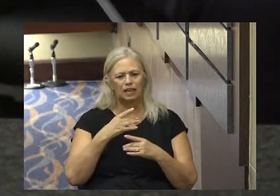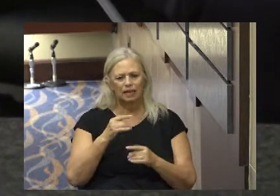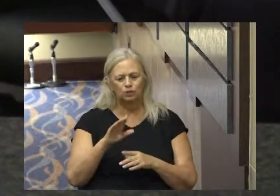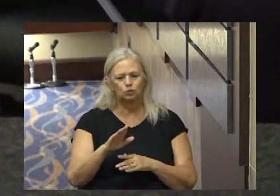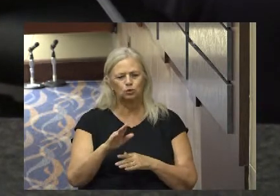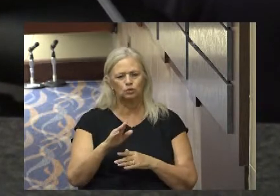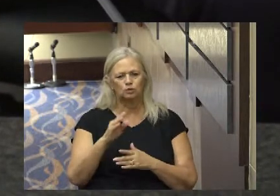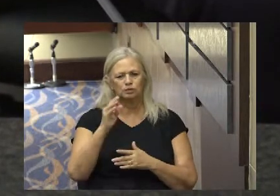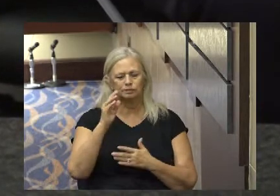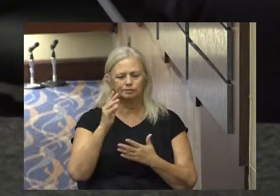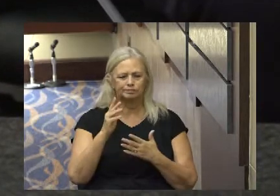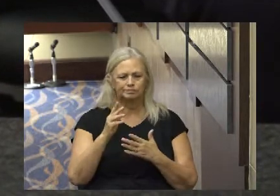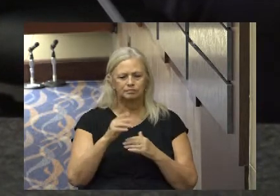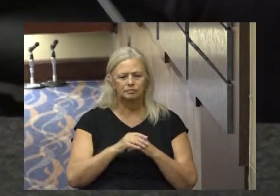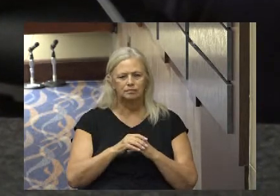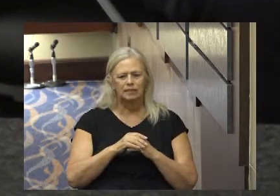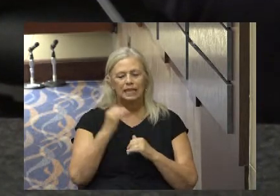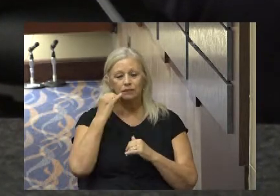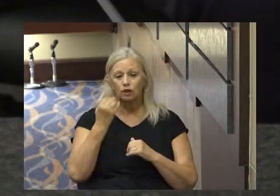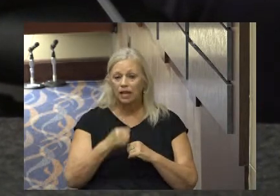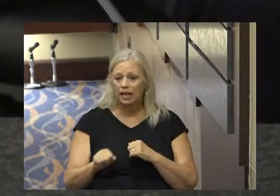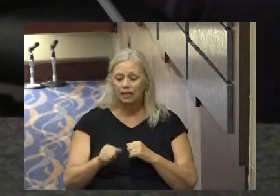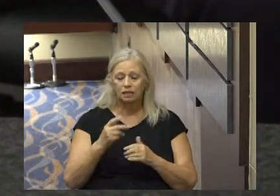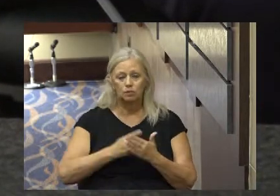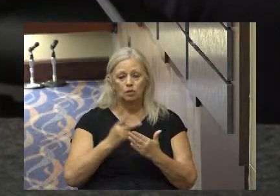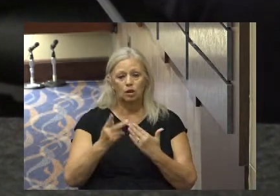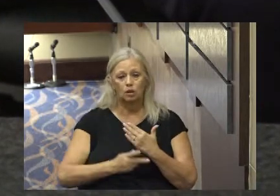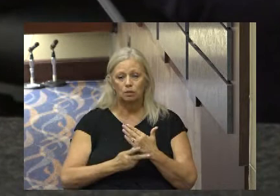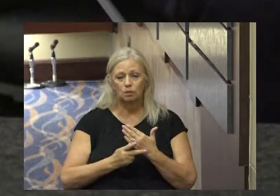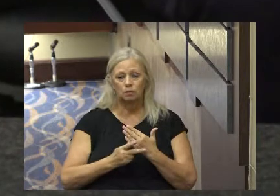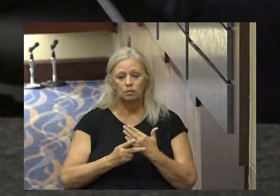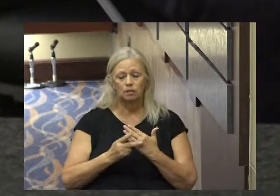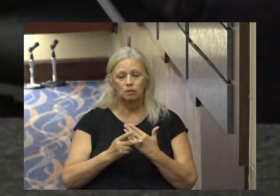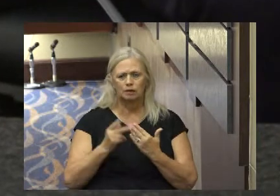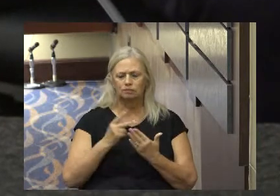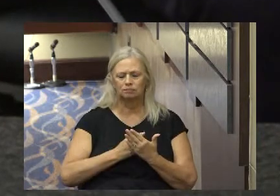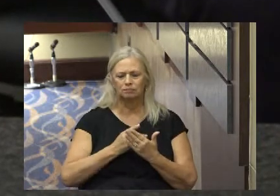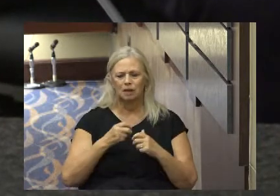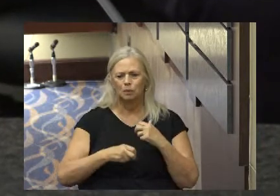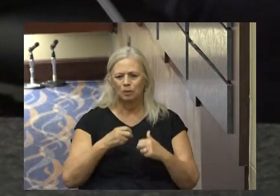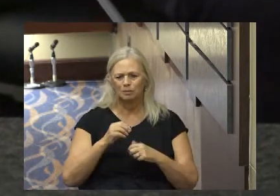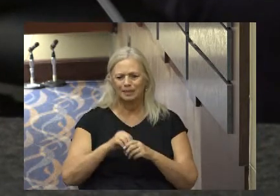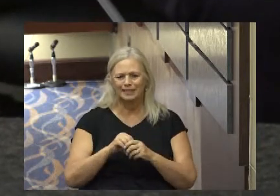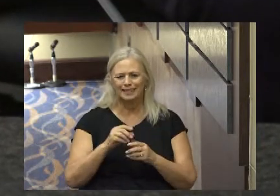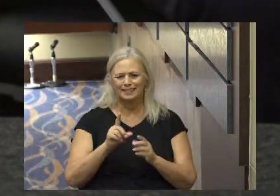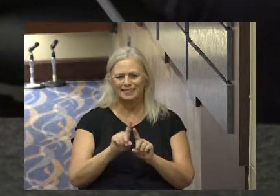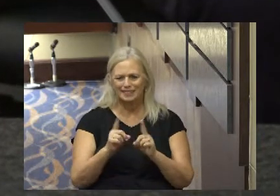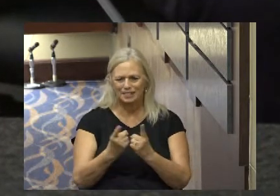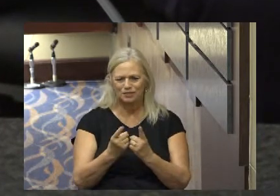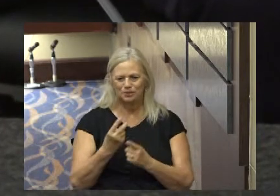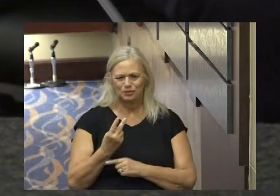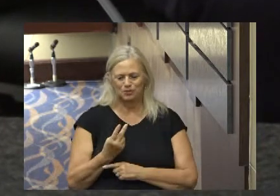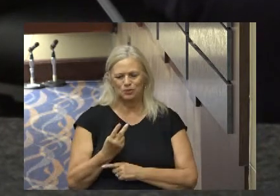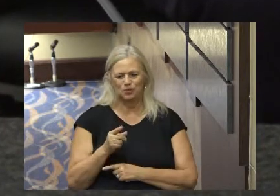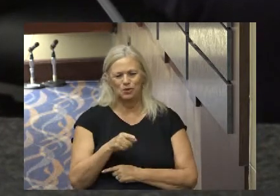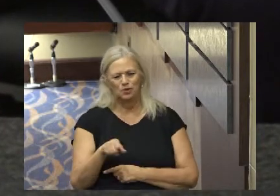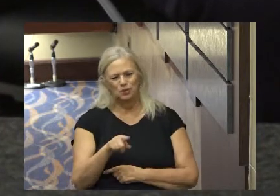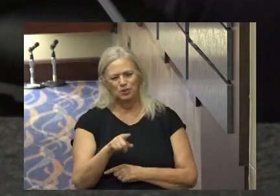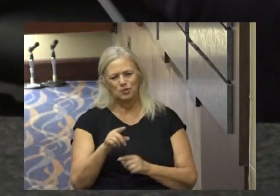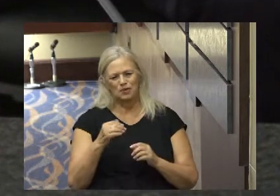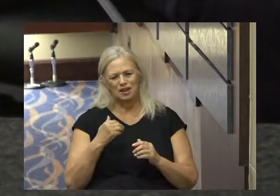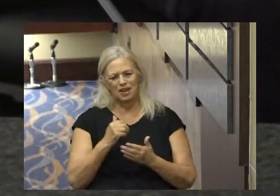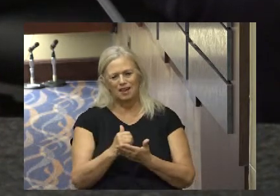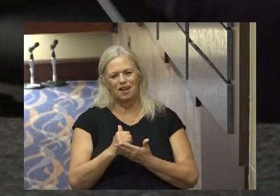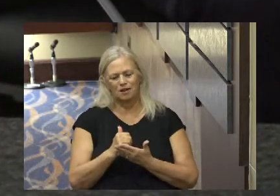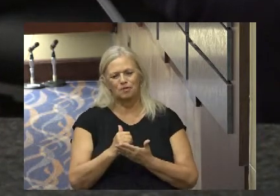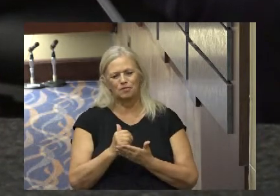or an issue in District 2, you help me see through it. You help my residents see through those issues